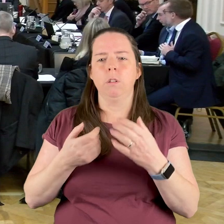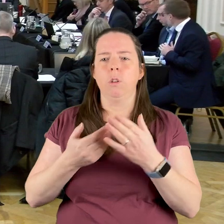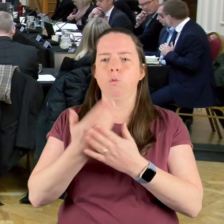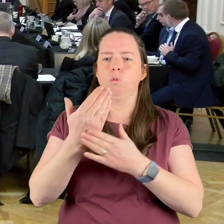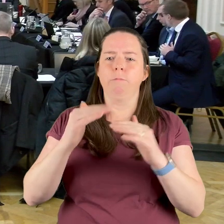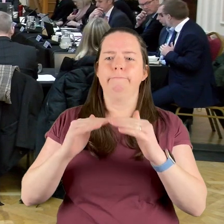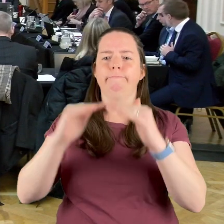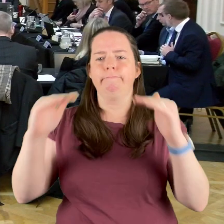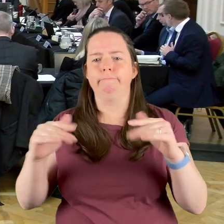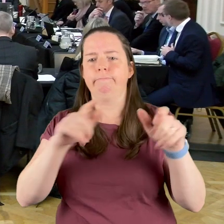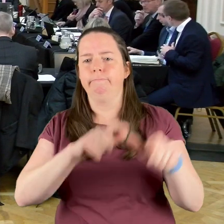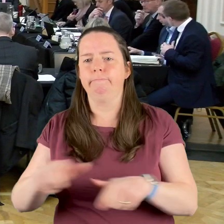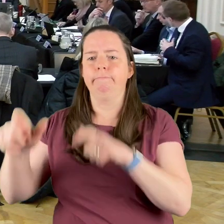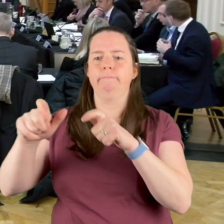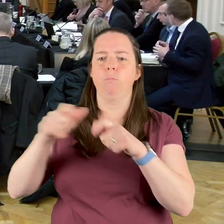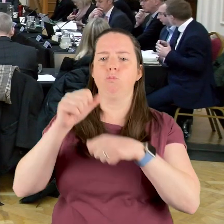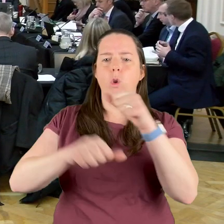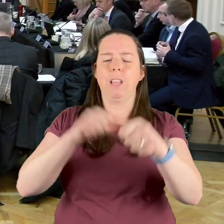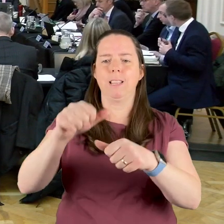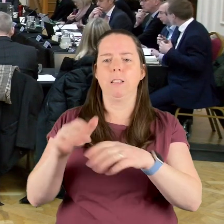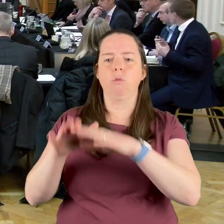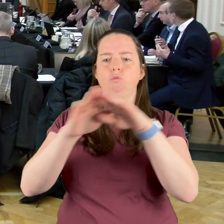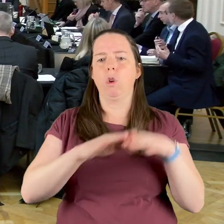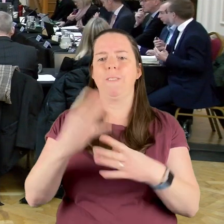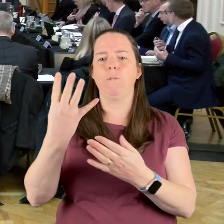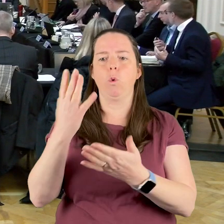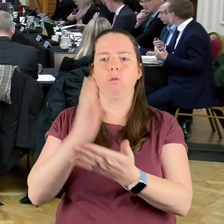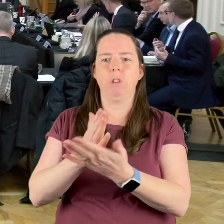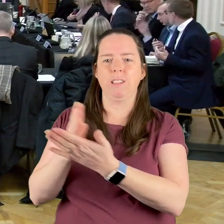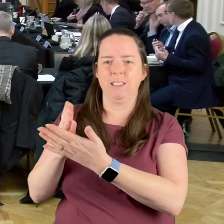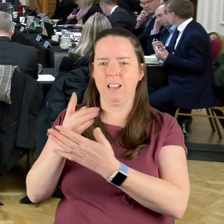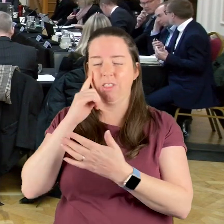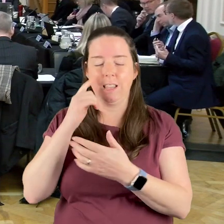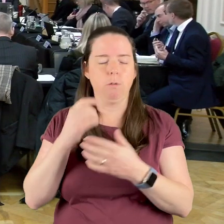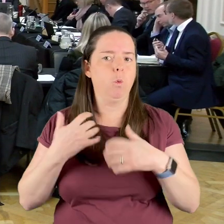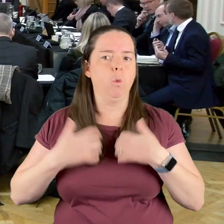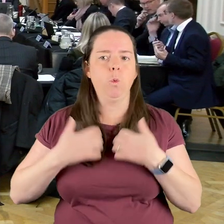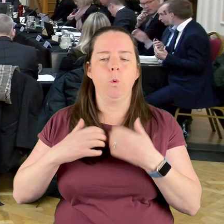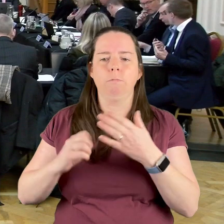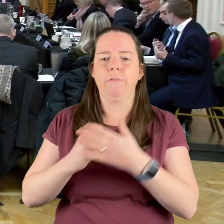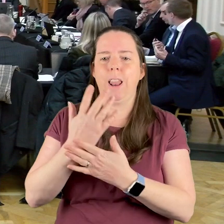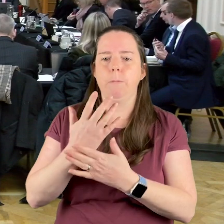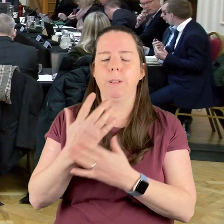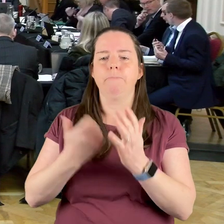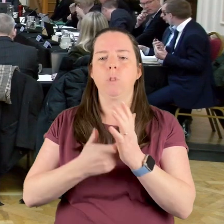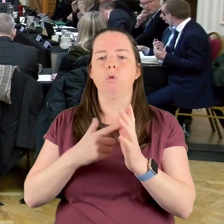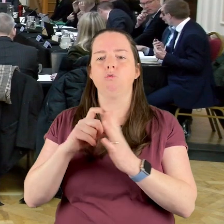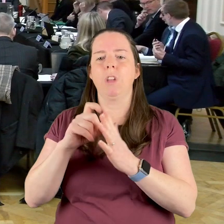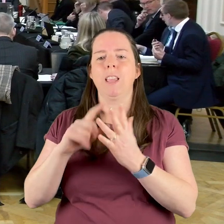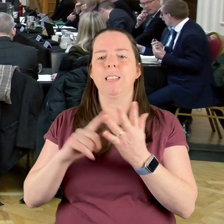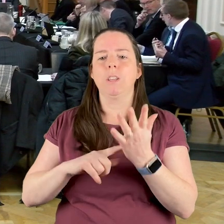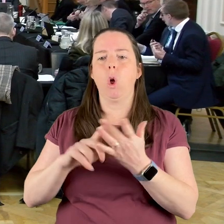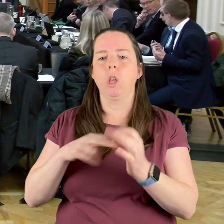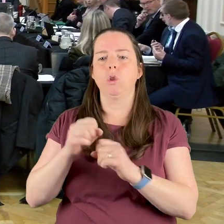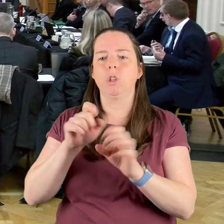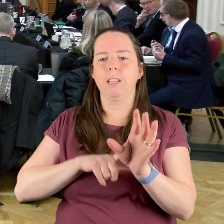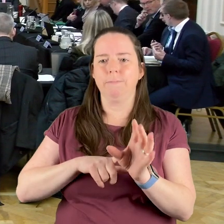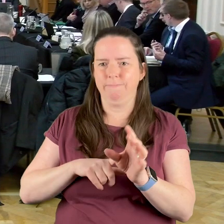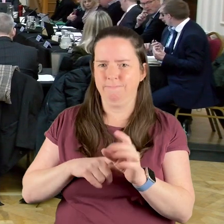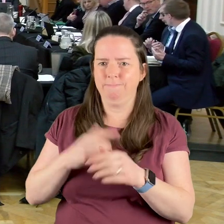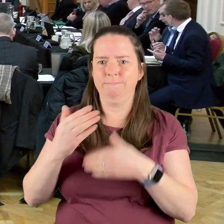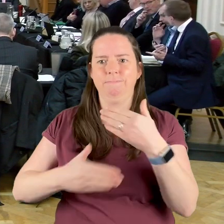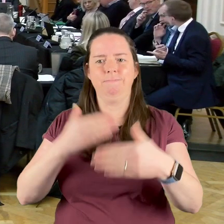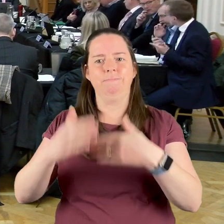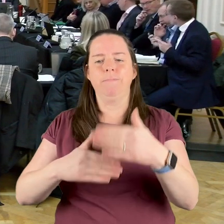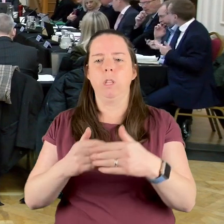next week, which will give us consistent and standardised processes right across the four trusts, which I think is really an exciting